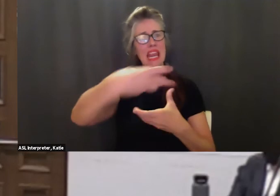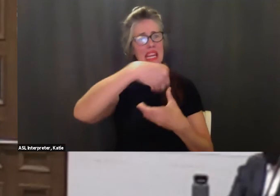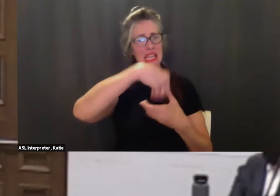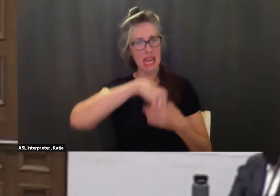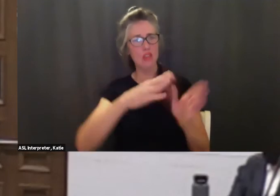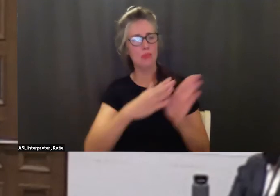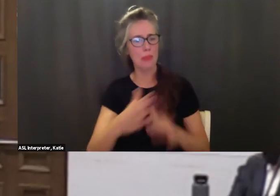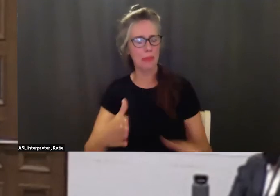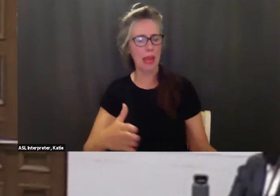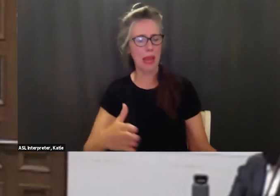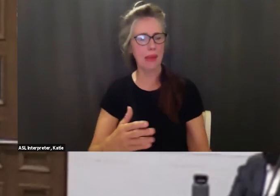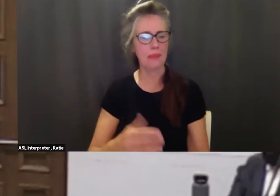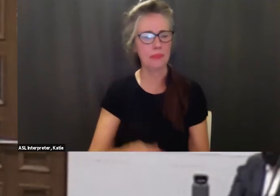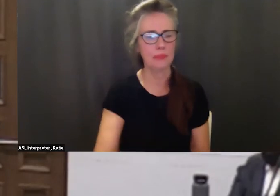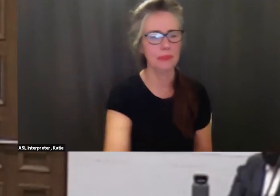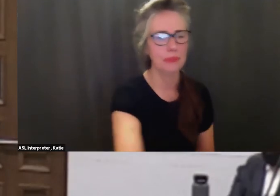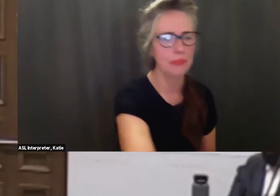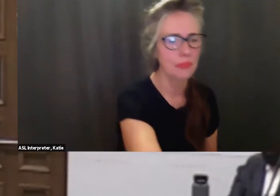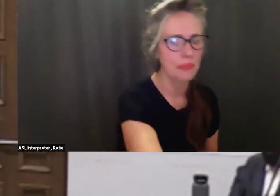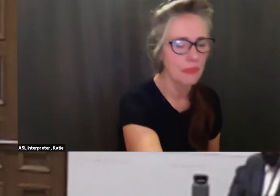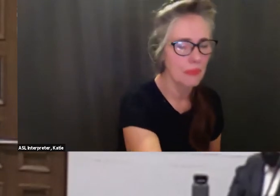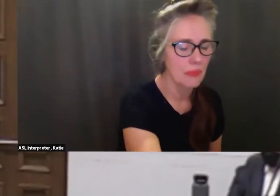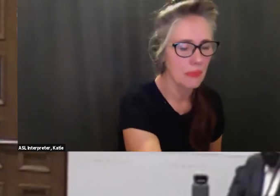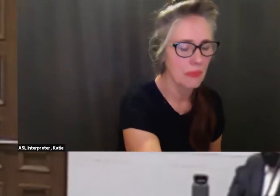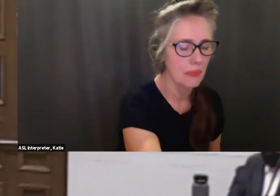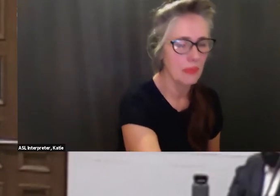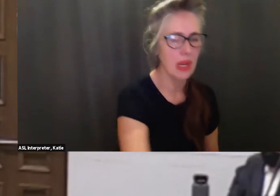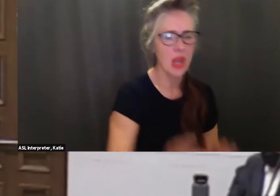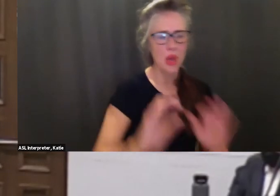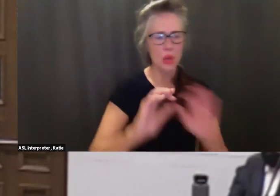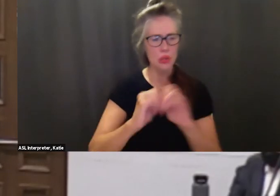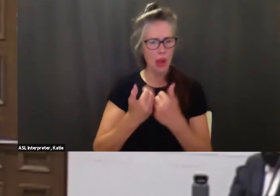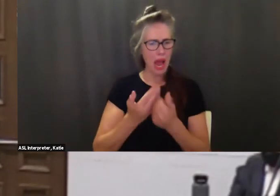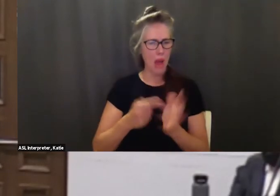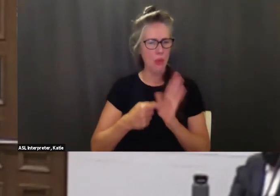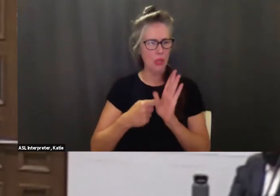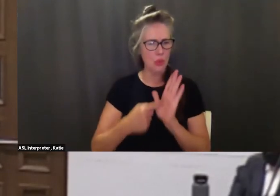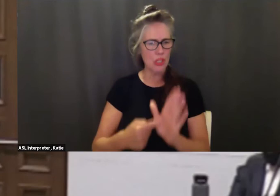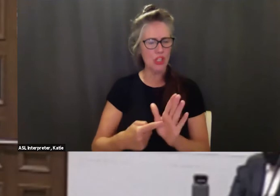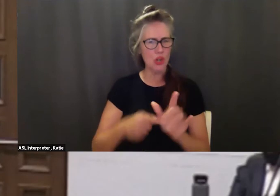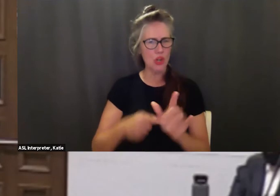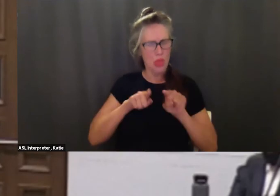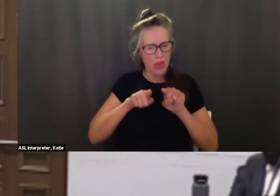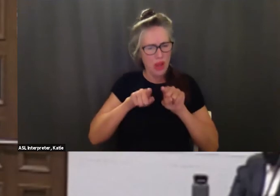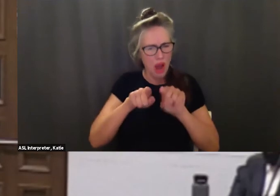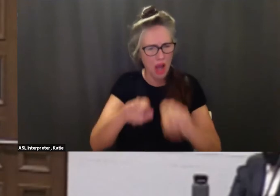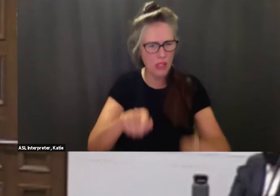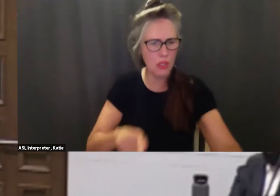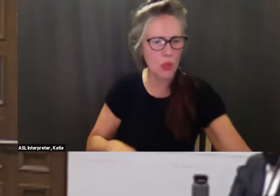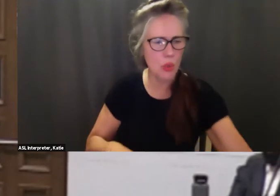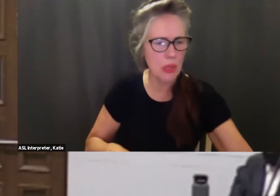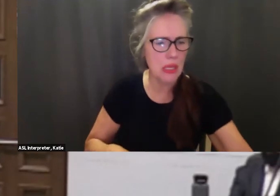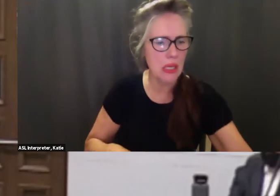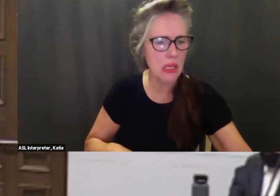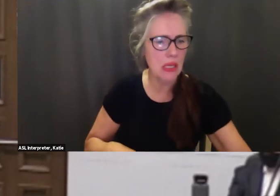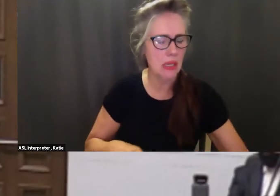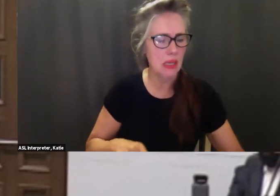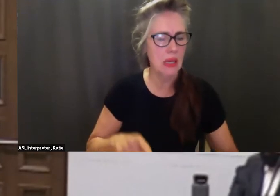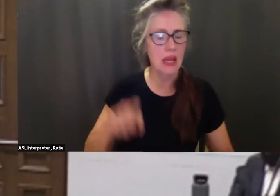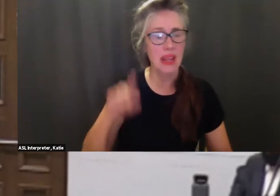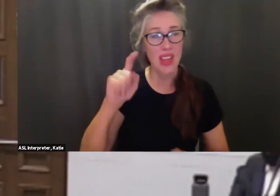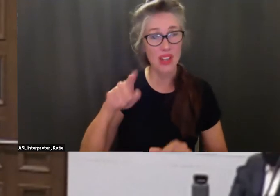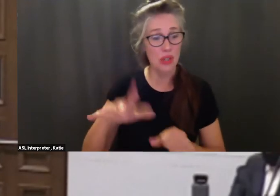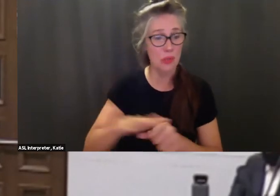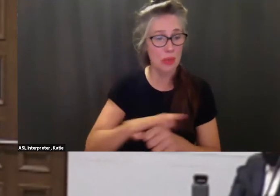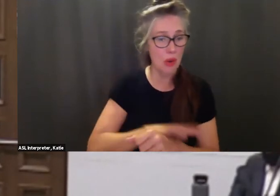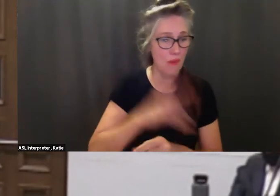So how would we show the continuity between all of these connections to all these things that should be in the overall site plan, right? Or